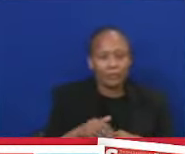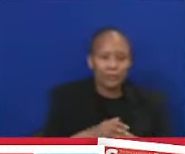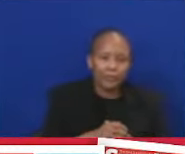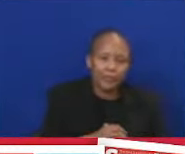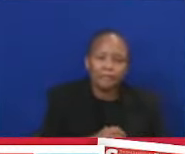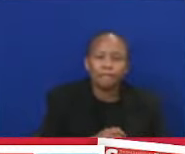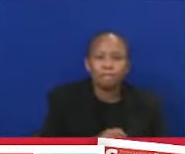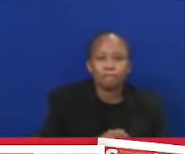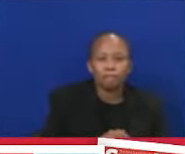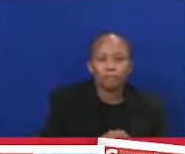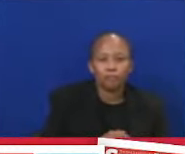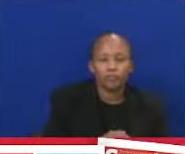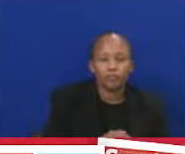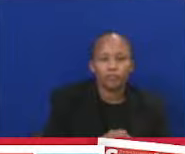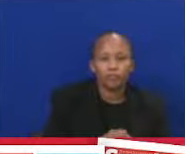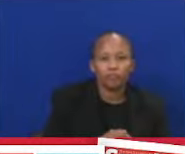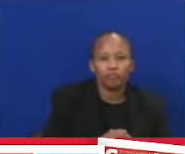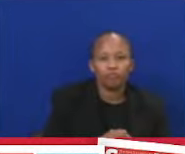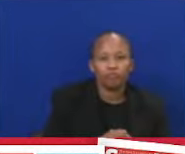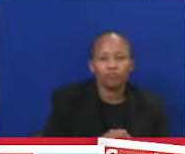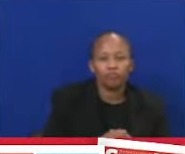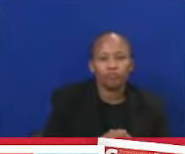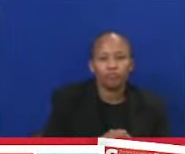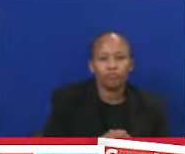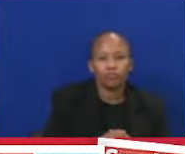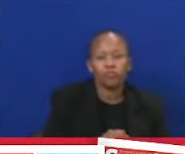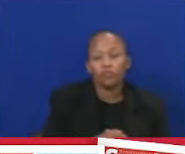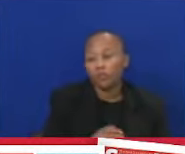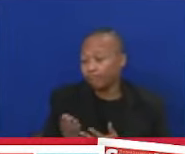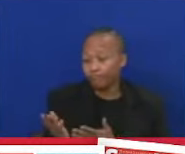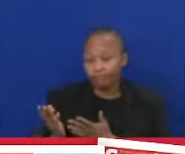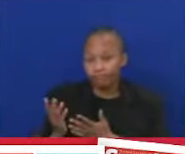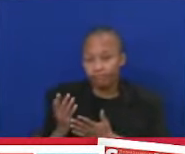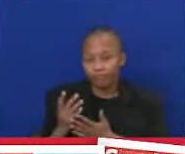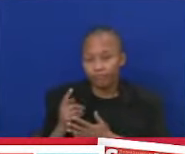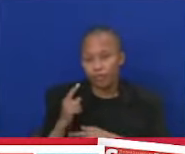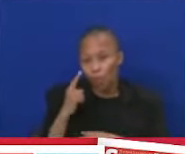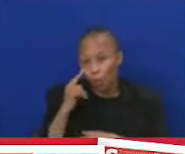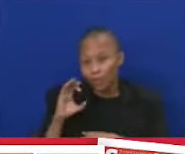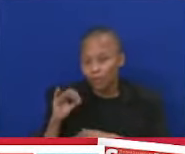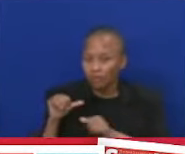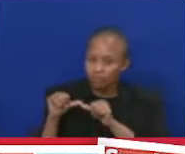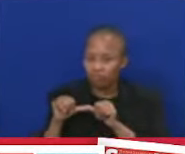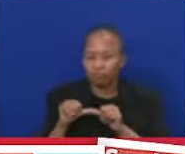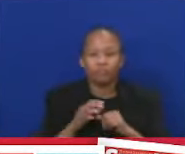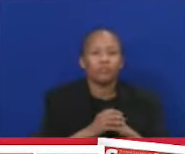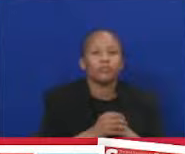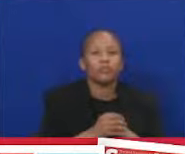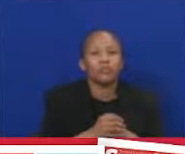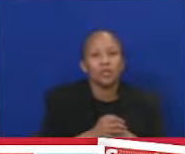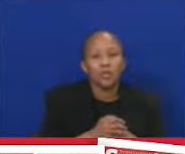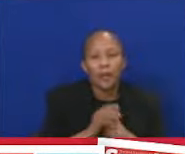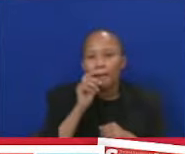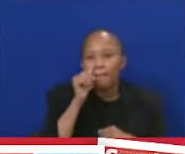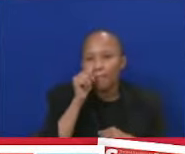Please continue, witness C. Mr. Mathala also indicated that